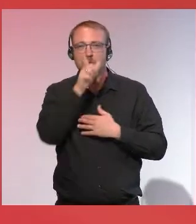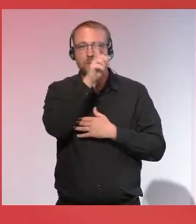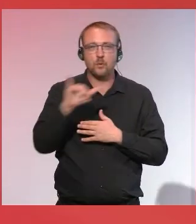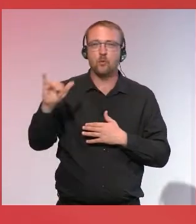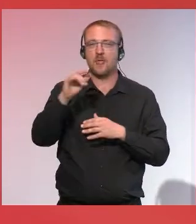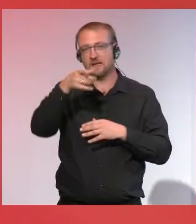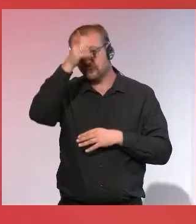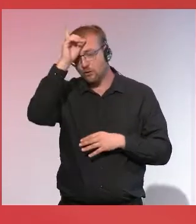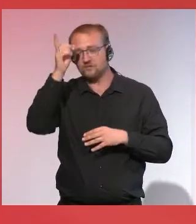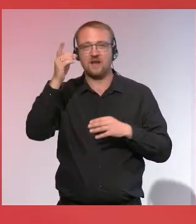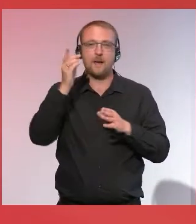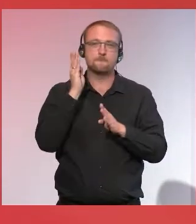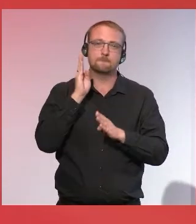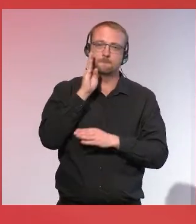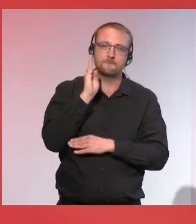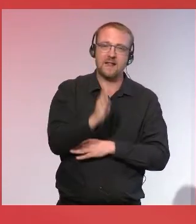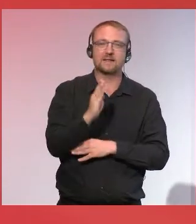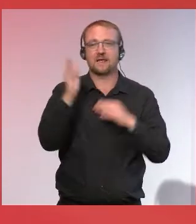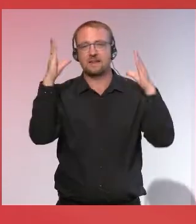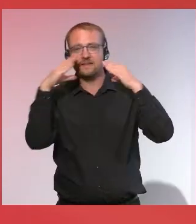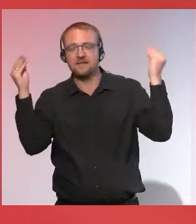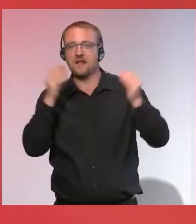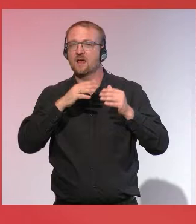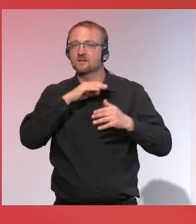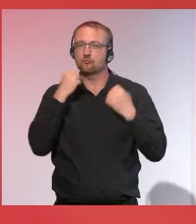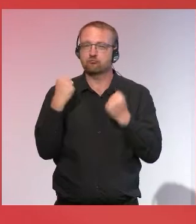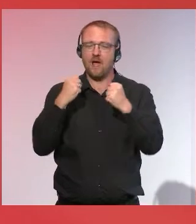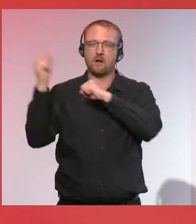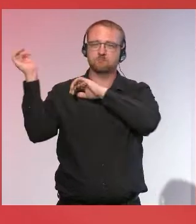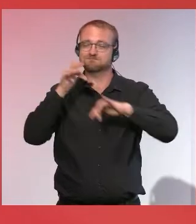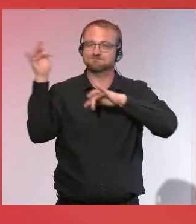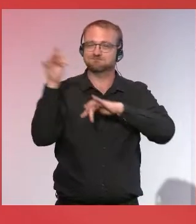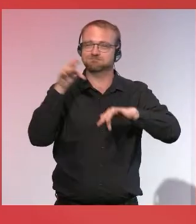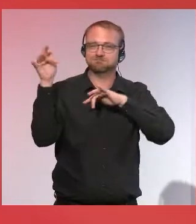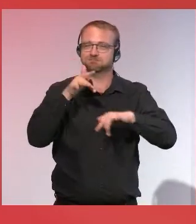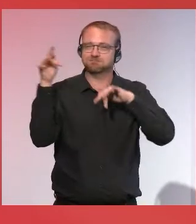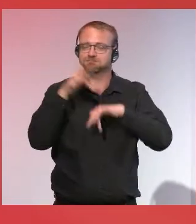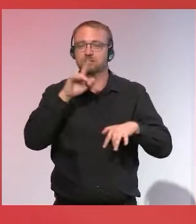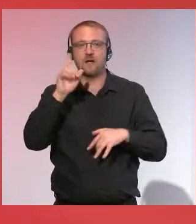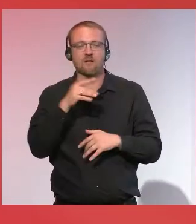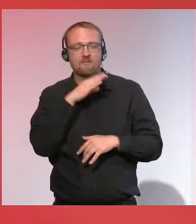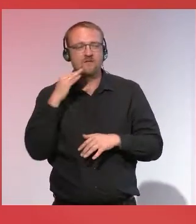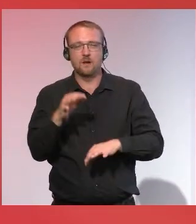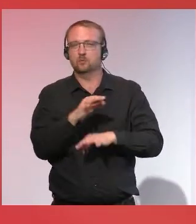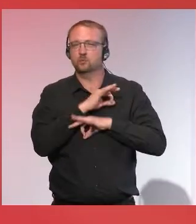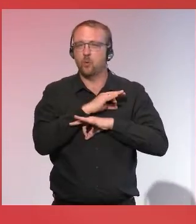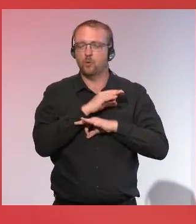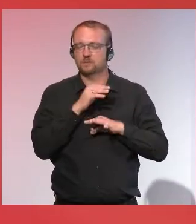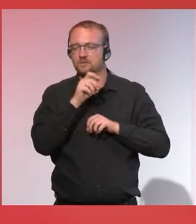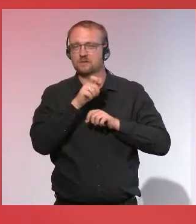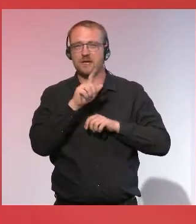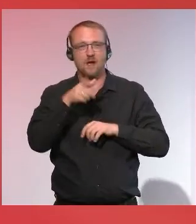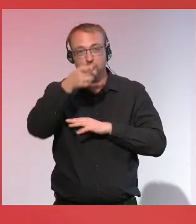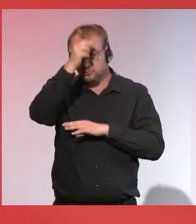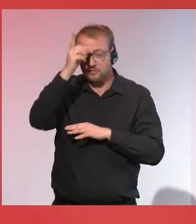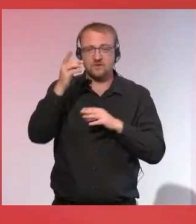in the Netherlands, with loss of life, terrible conditions for people in Belgium and Germany. But also there